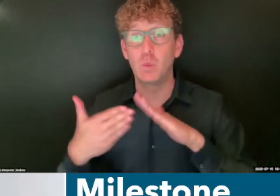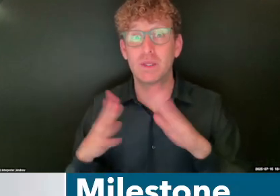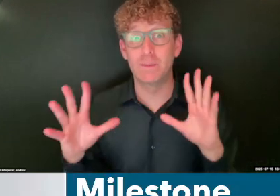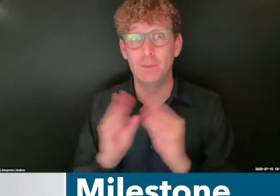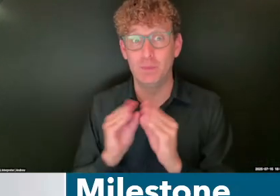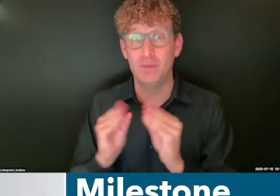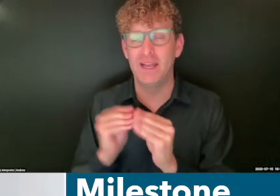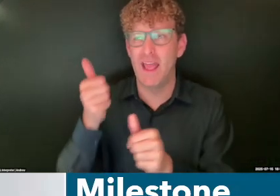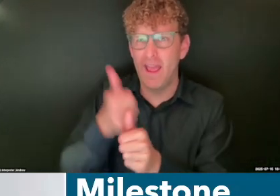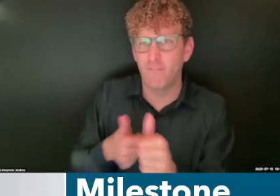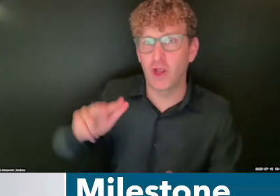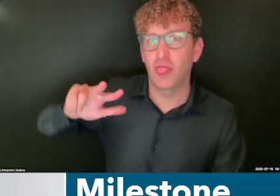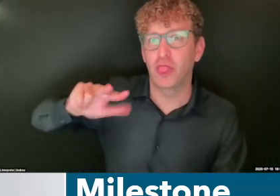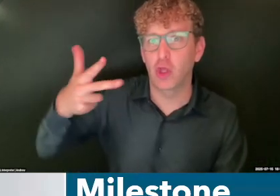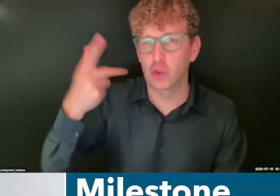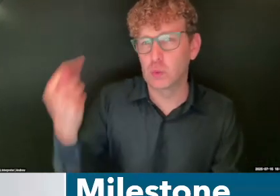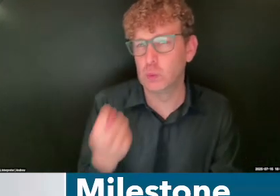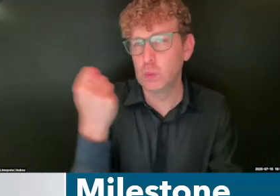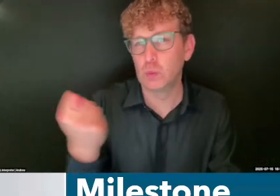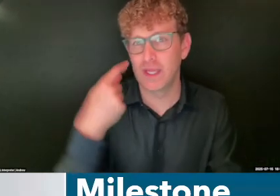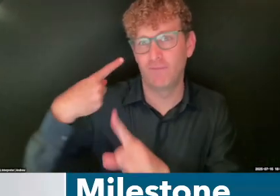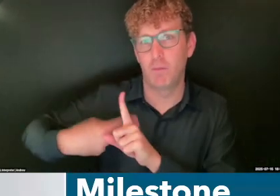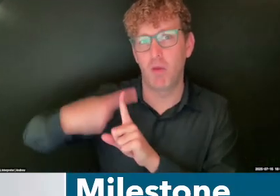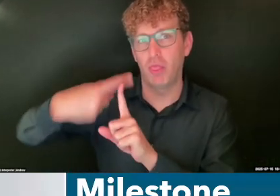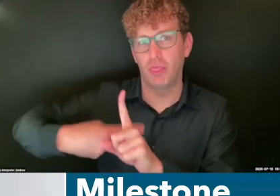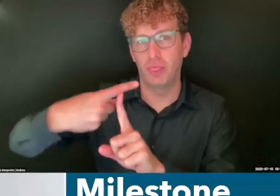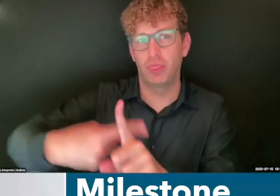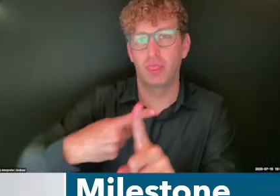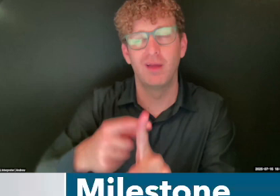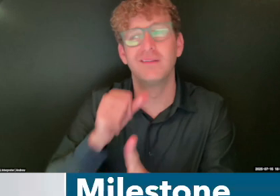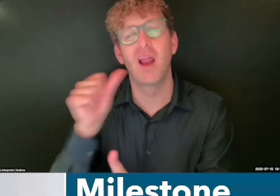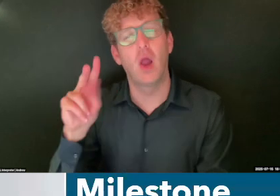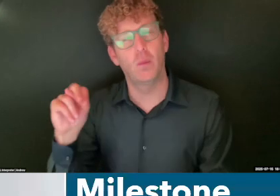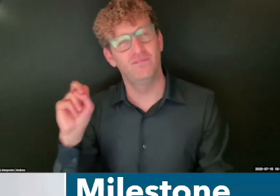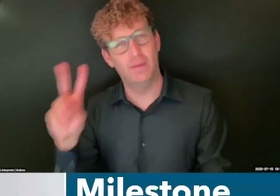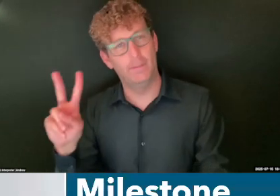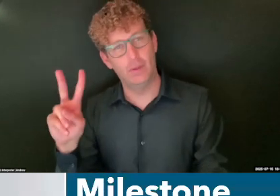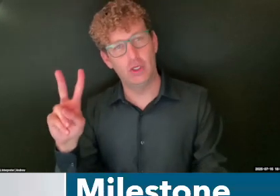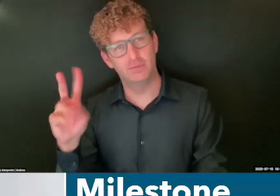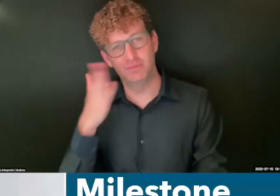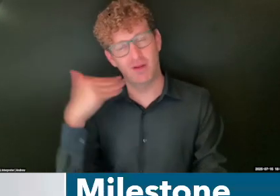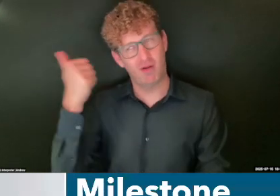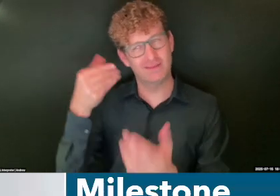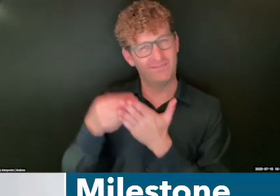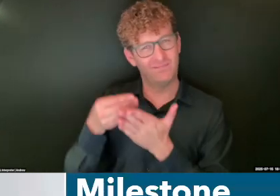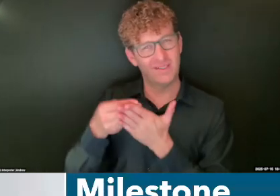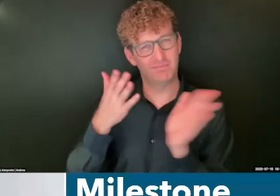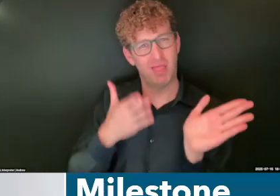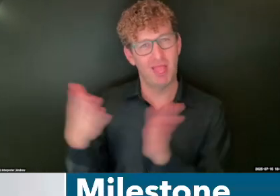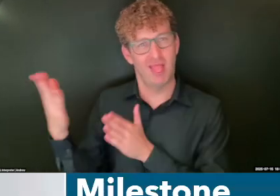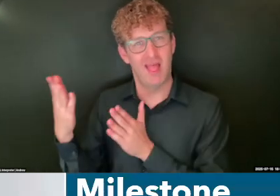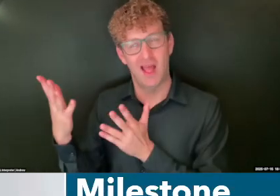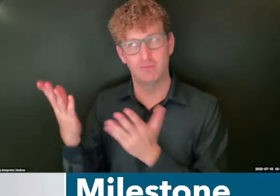month, excluding the month of November due to the funding plan being presented to the board. We